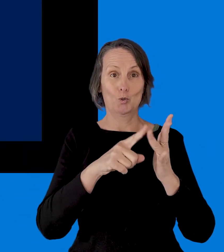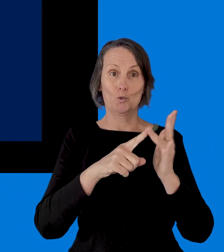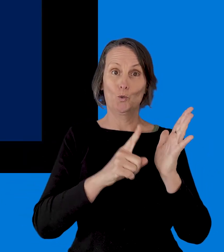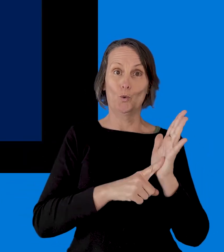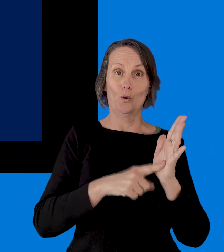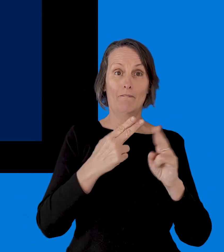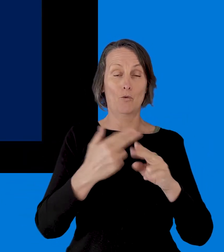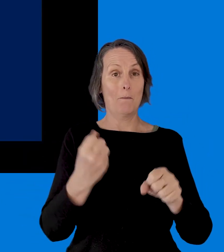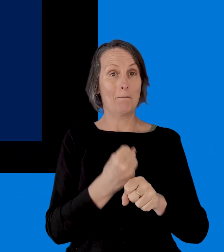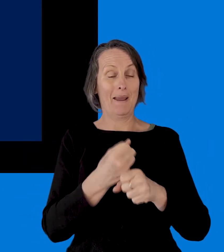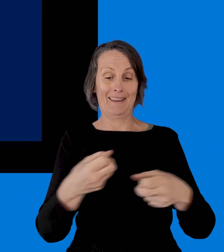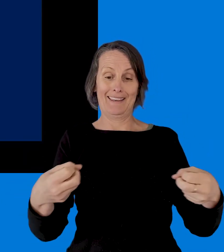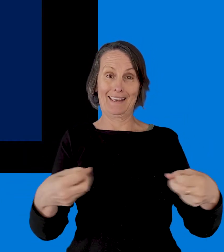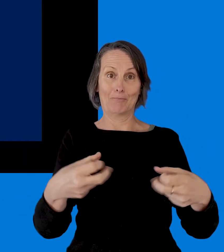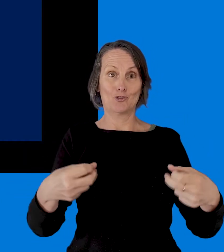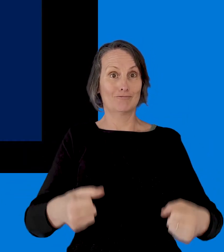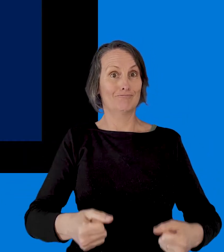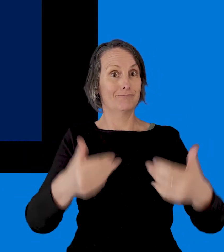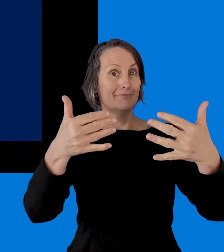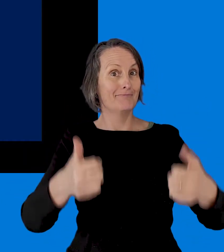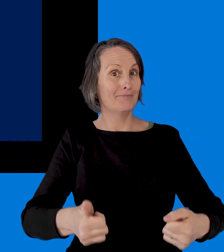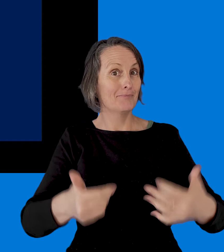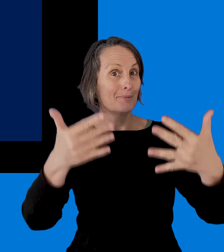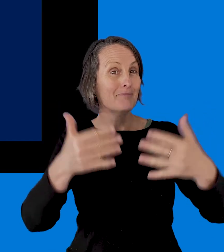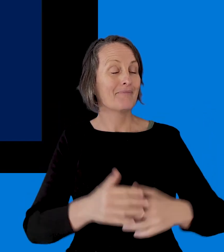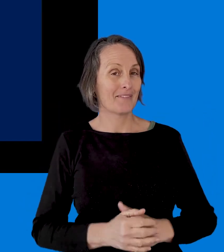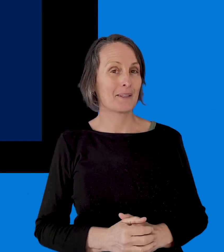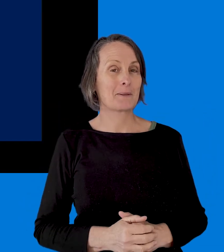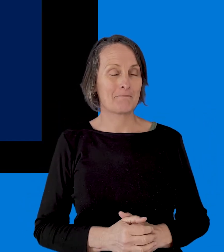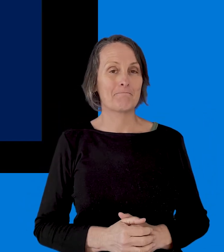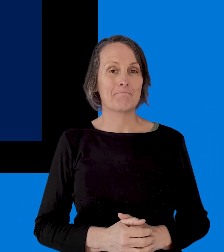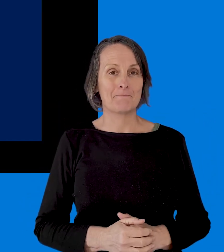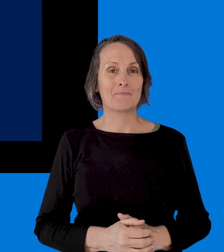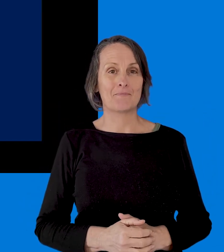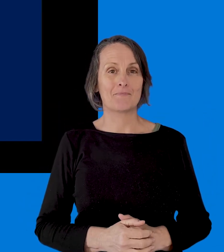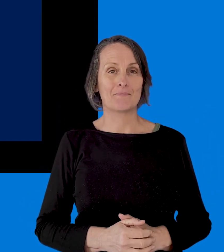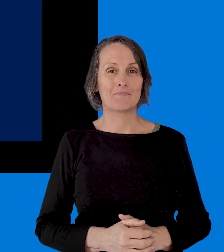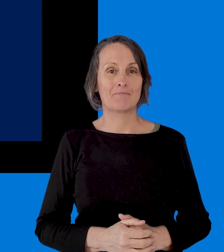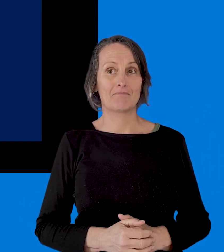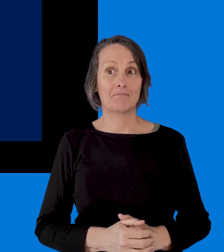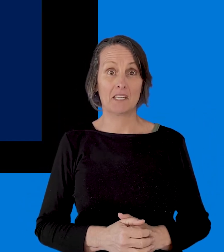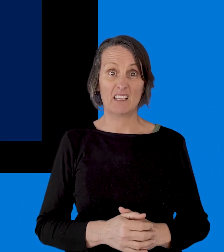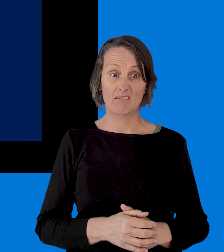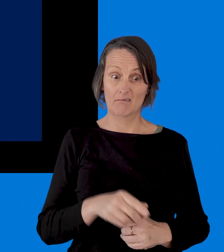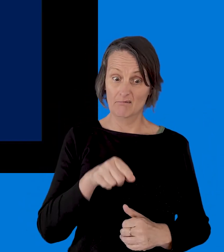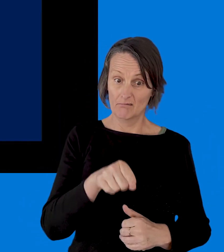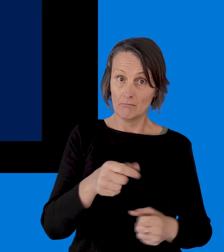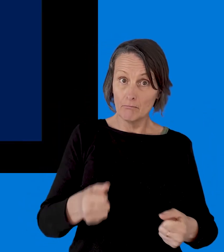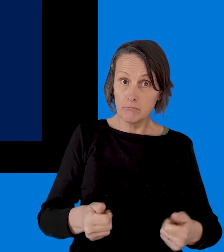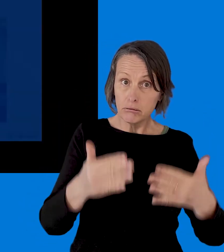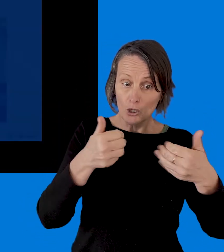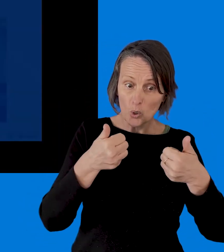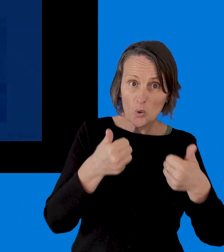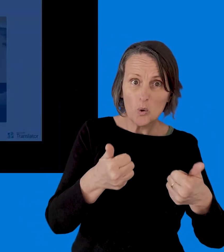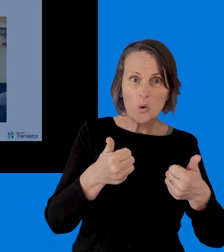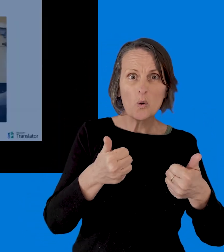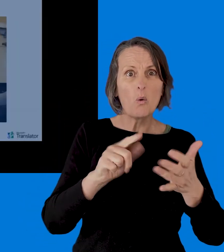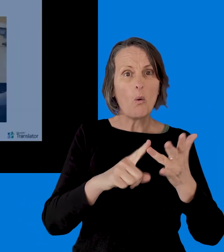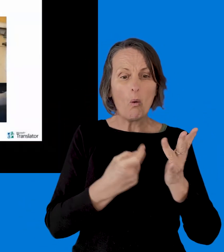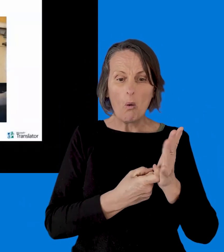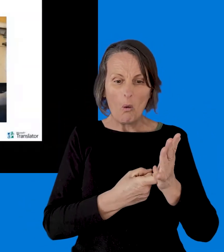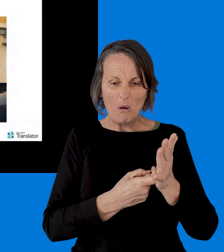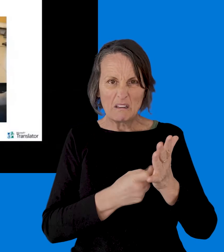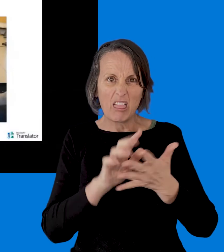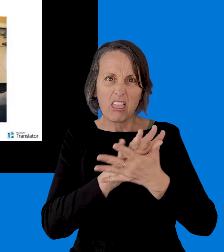captions. And how good is it? What's the quality? What we've